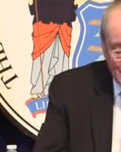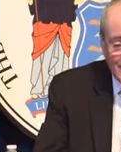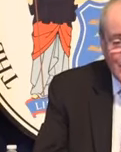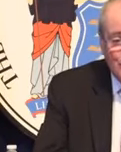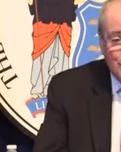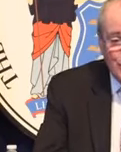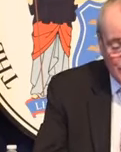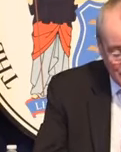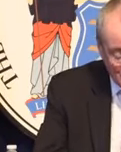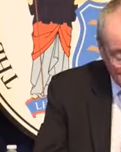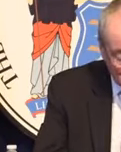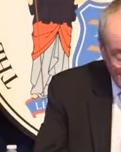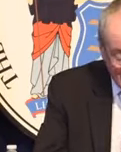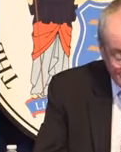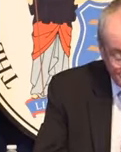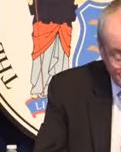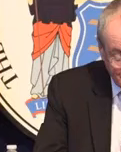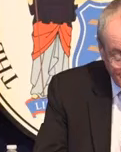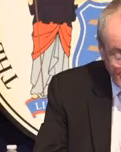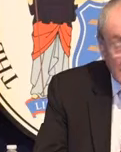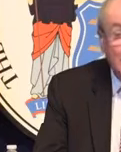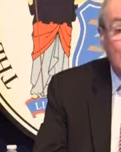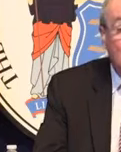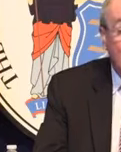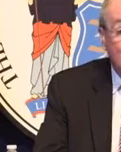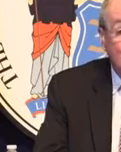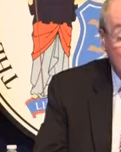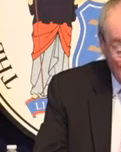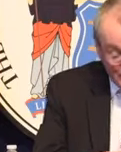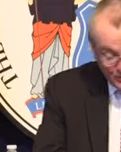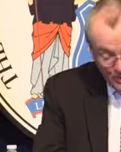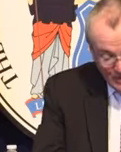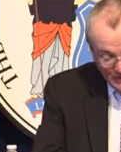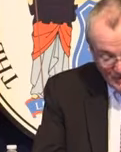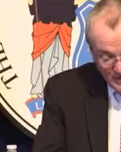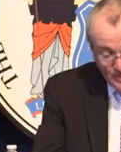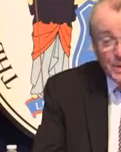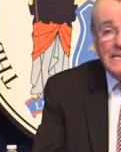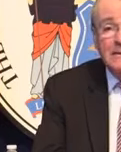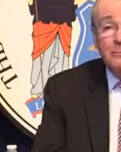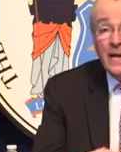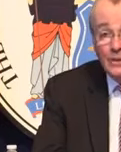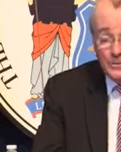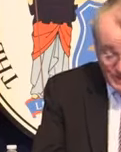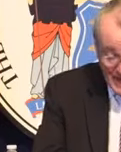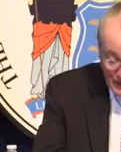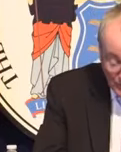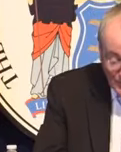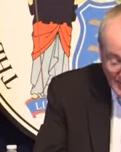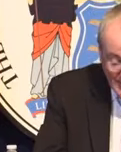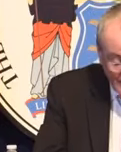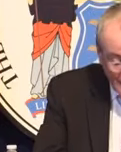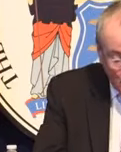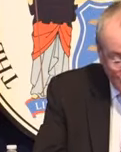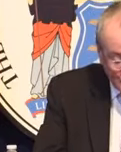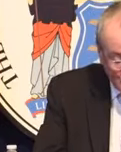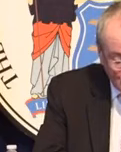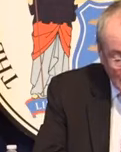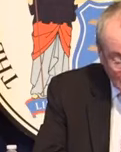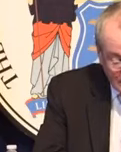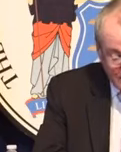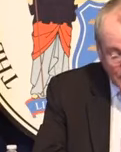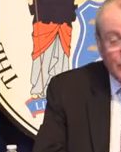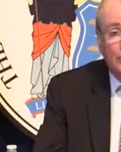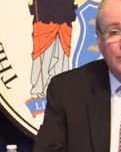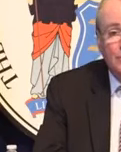and carrying his beautiful smile. He was also apparently somewhat famous for baking pound cakes. He worked in a